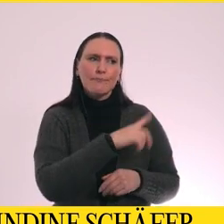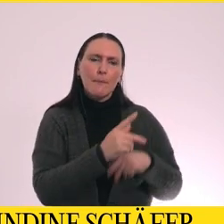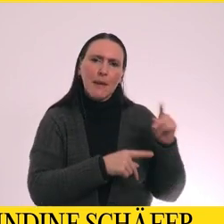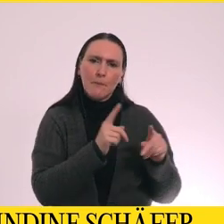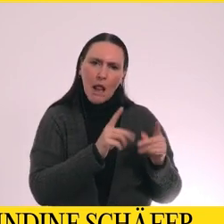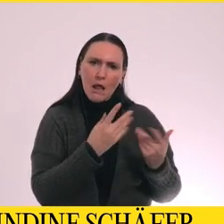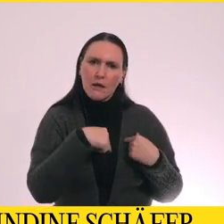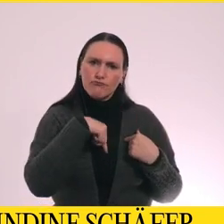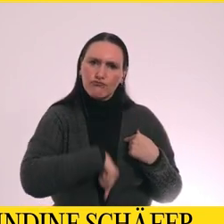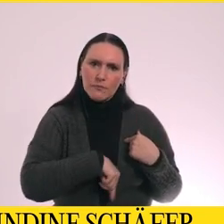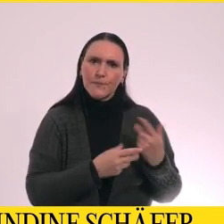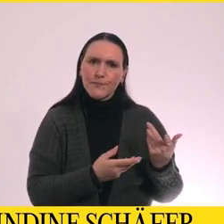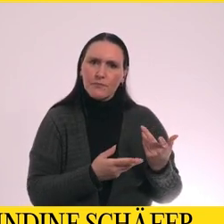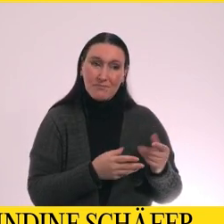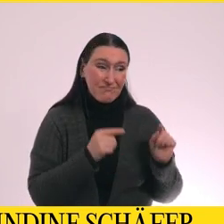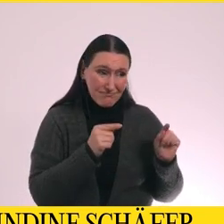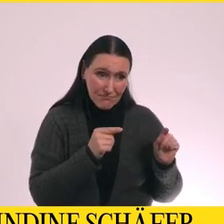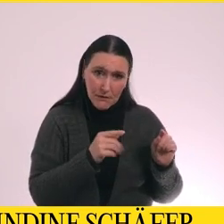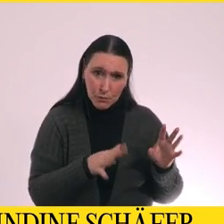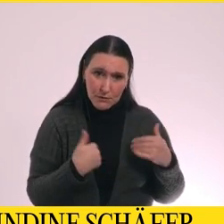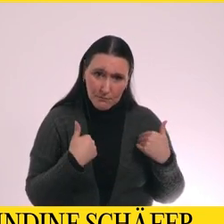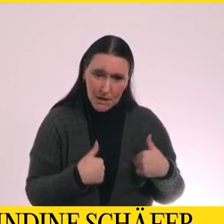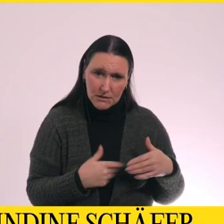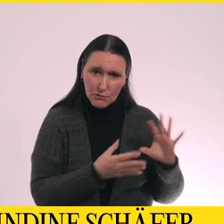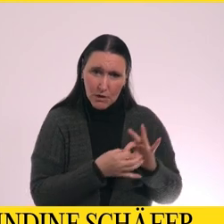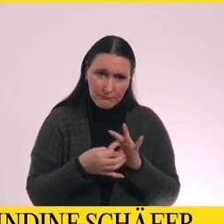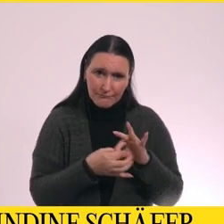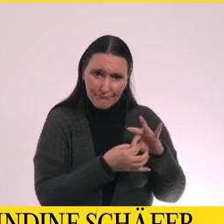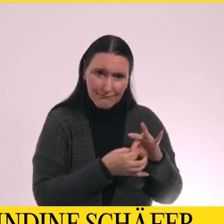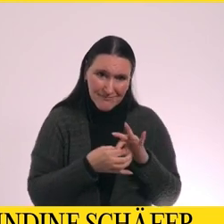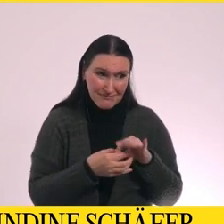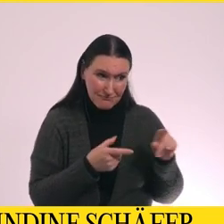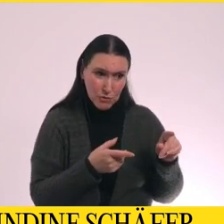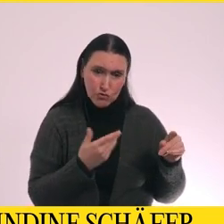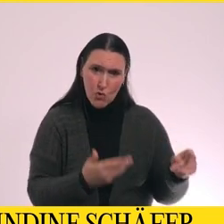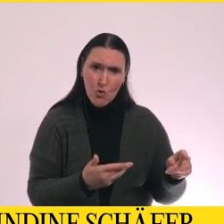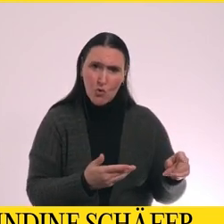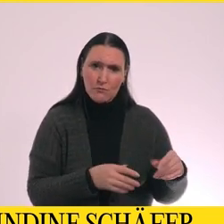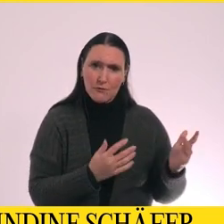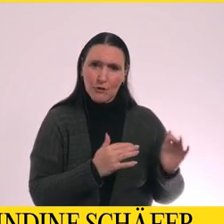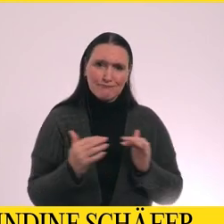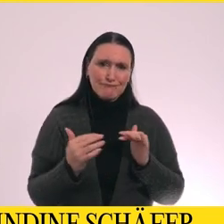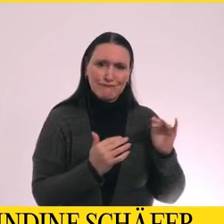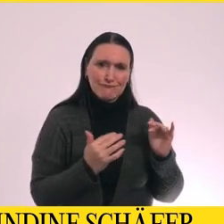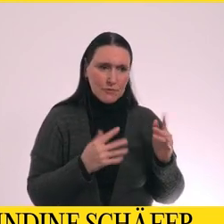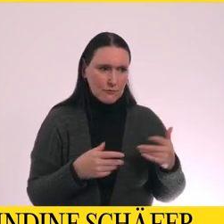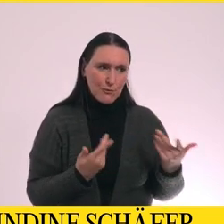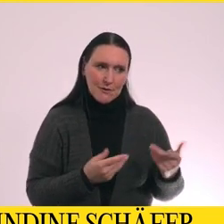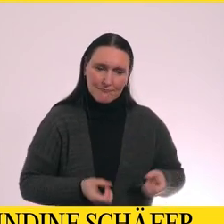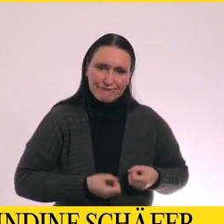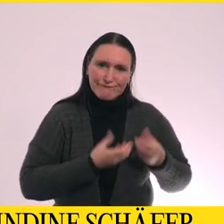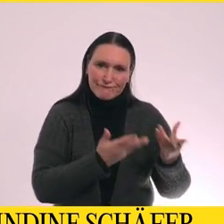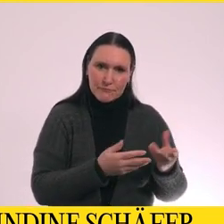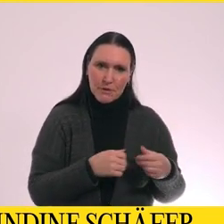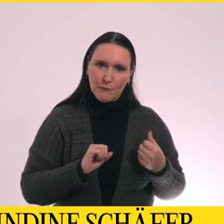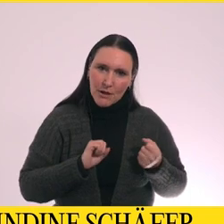really, through our bodies, through our relationship, have the possibility to act. I think this is really important